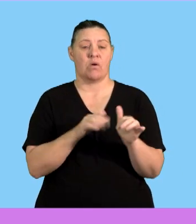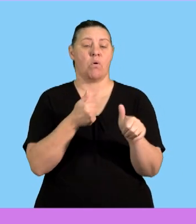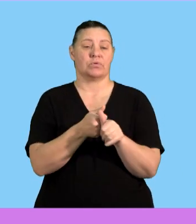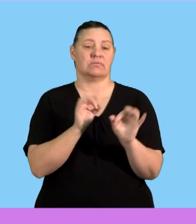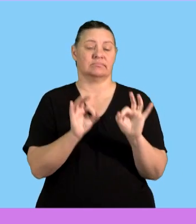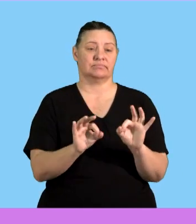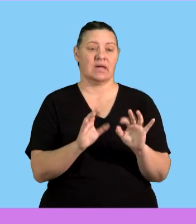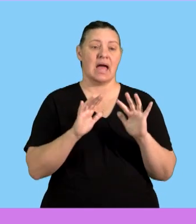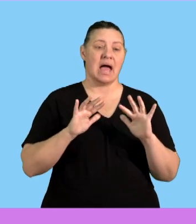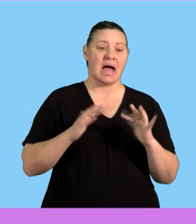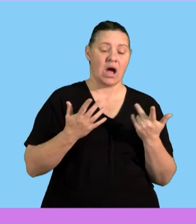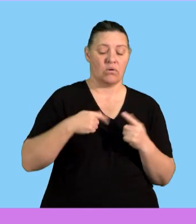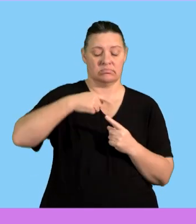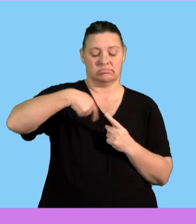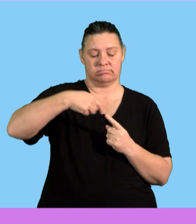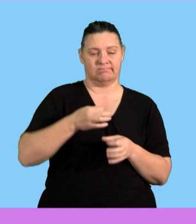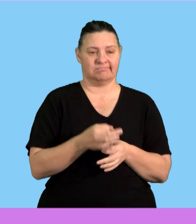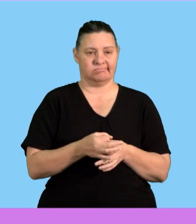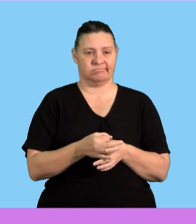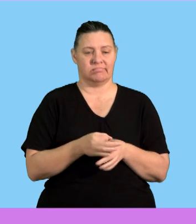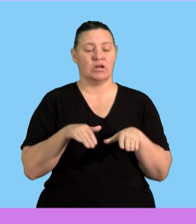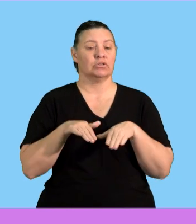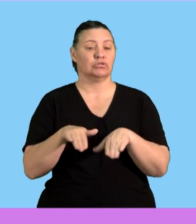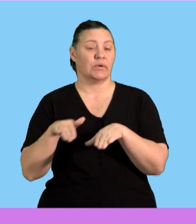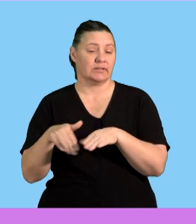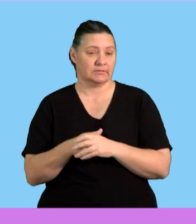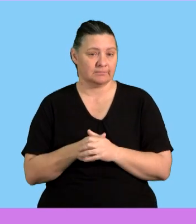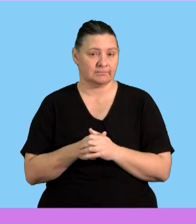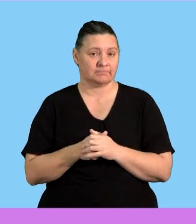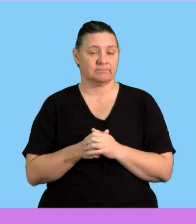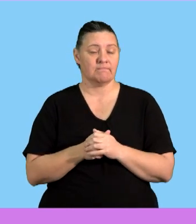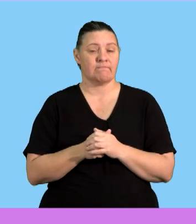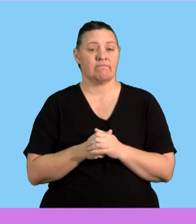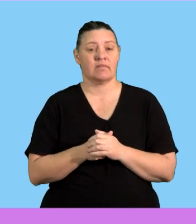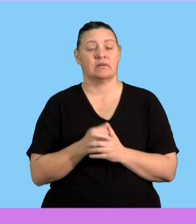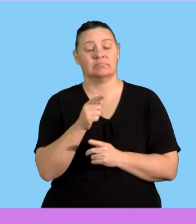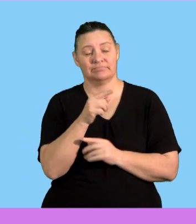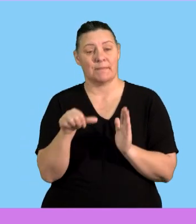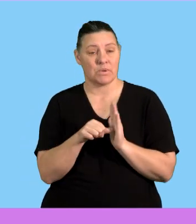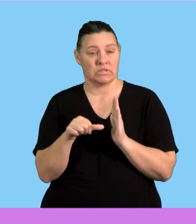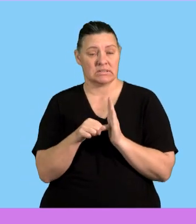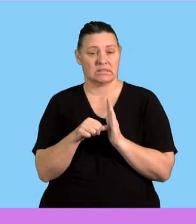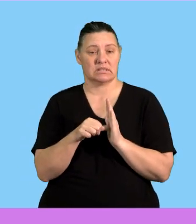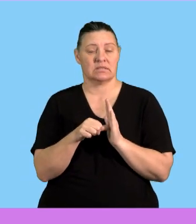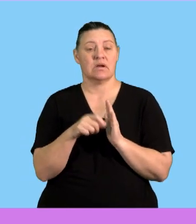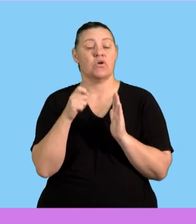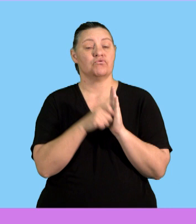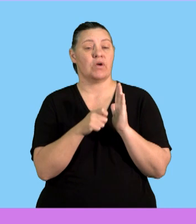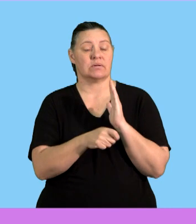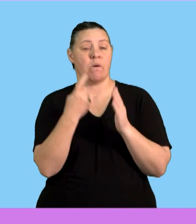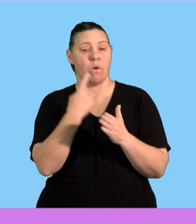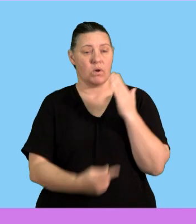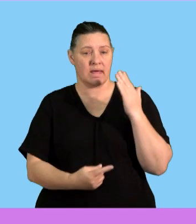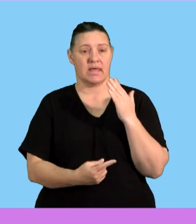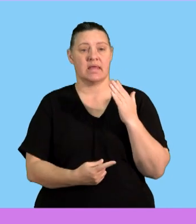correct order on how to wind a bobbin of a sewing machine. And then, this is key here. Write